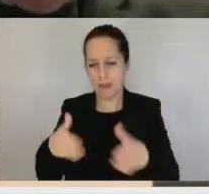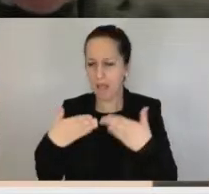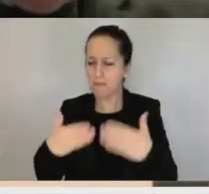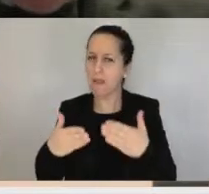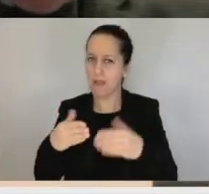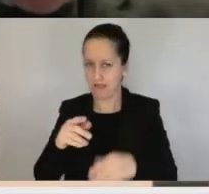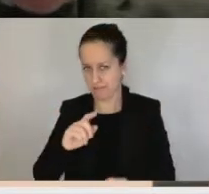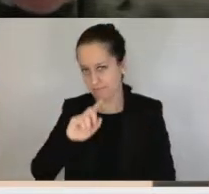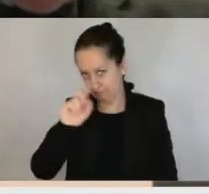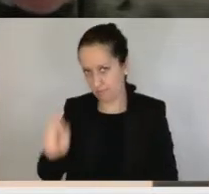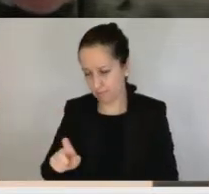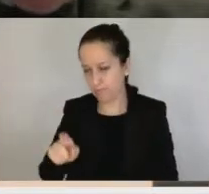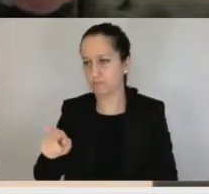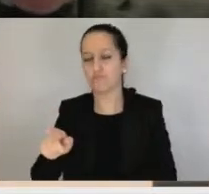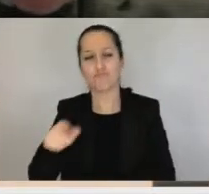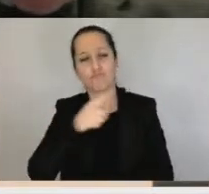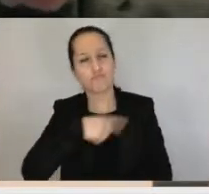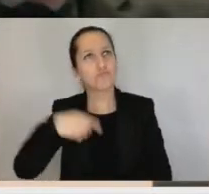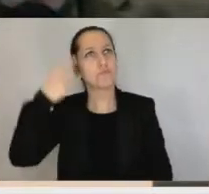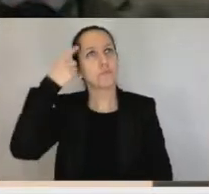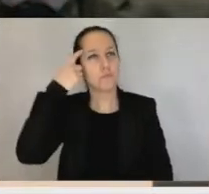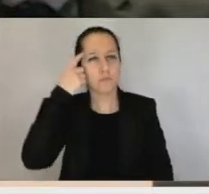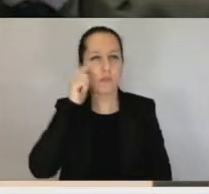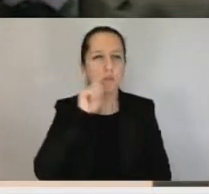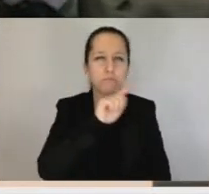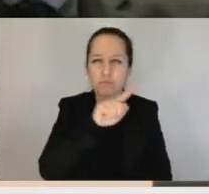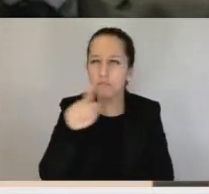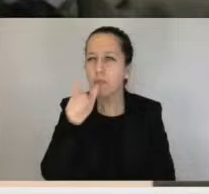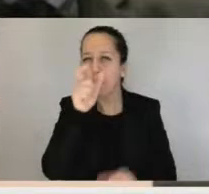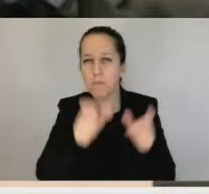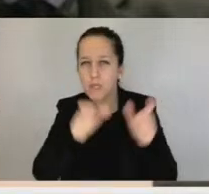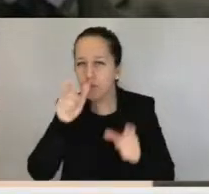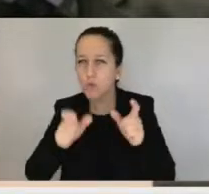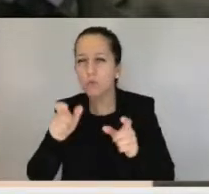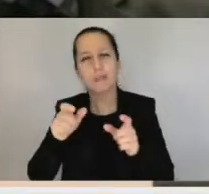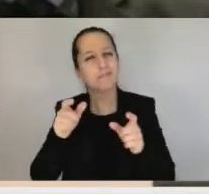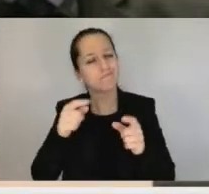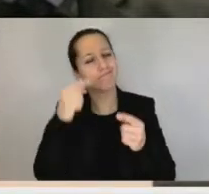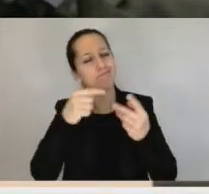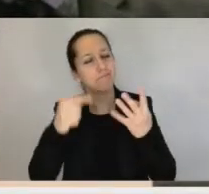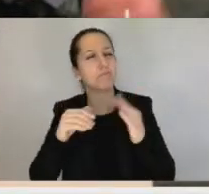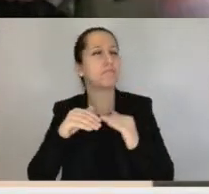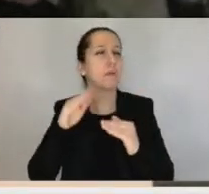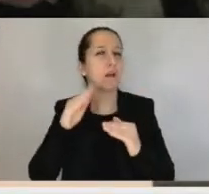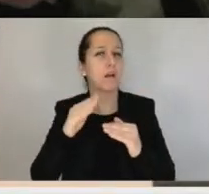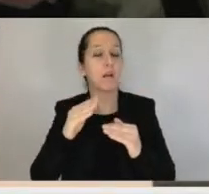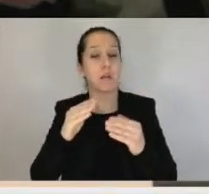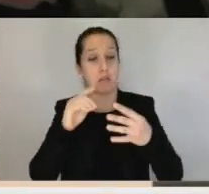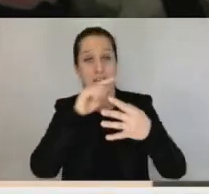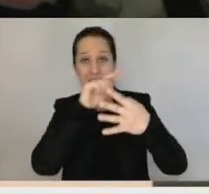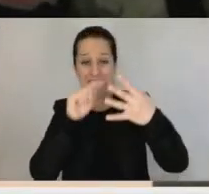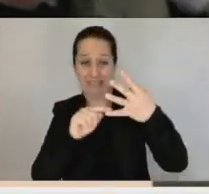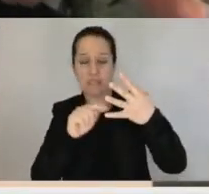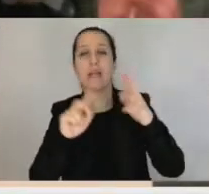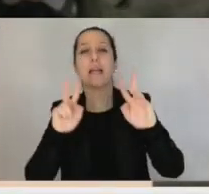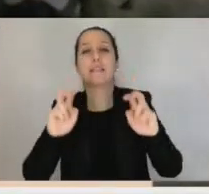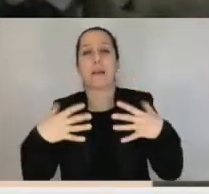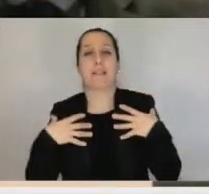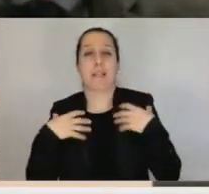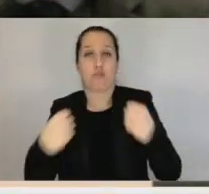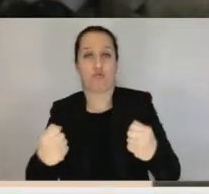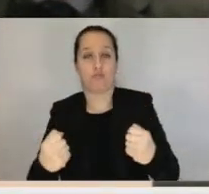persons, and healthcare came fourth after financial security, food security,